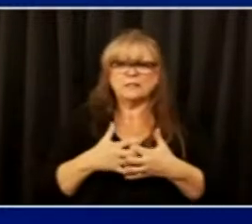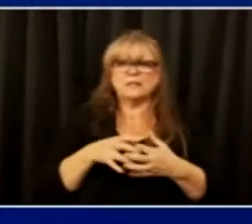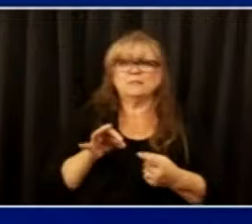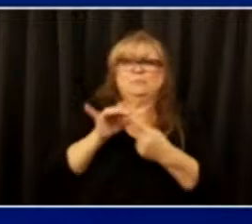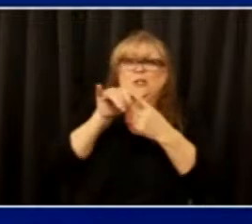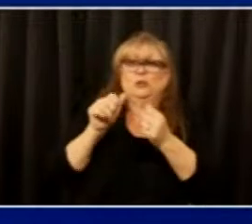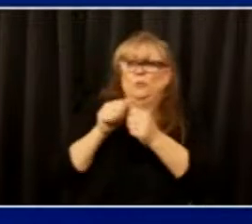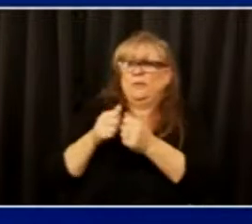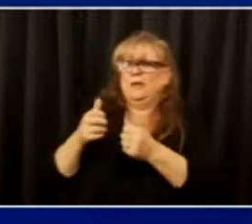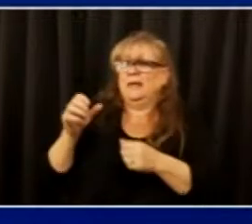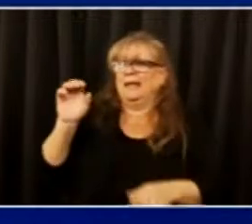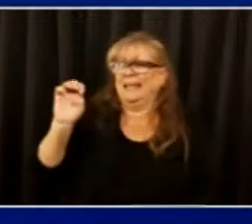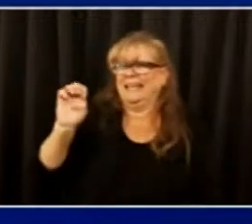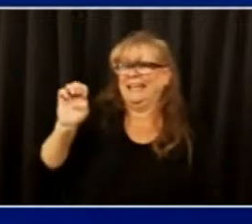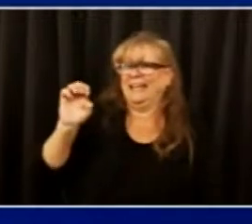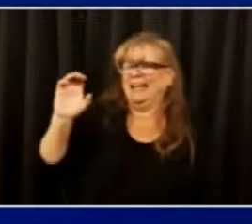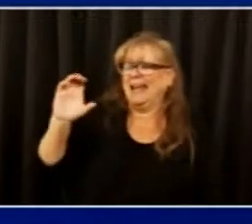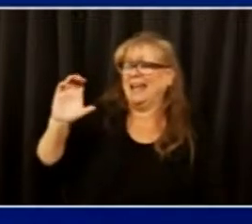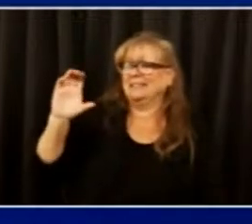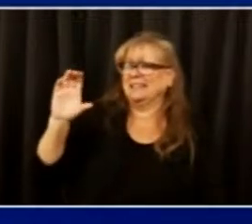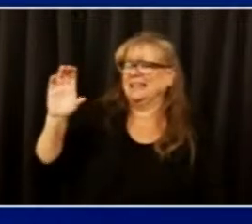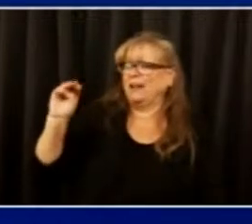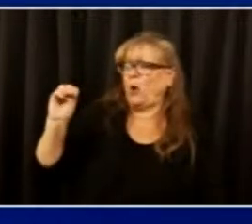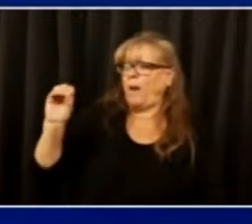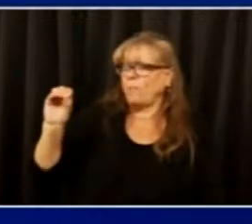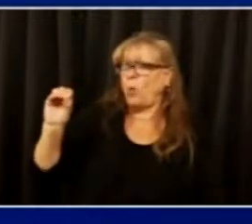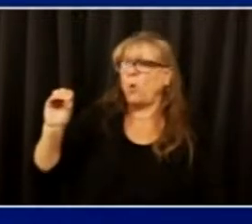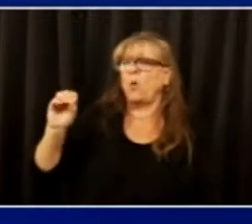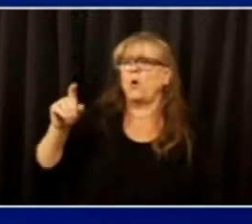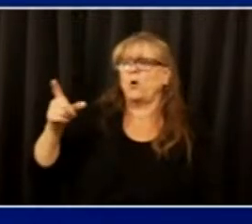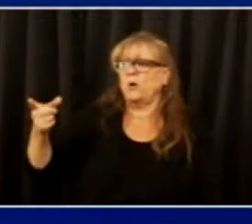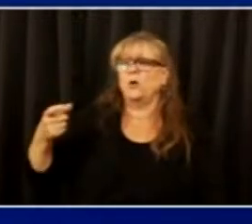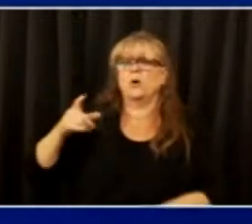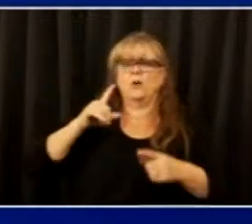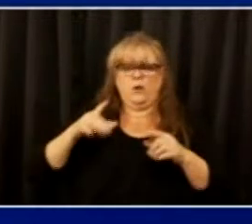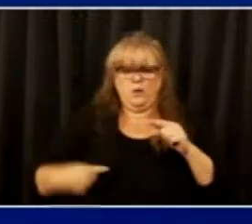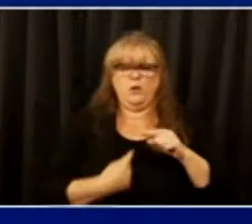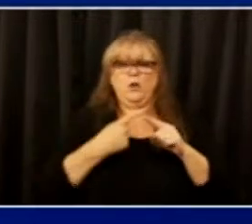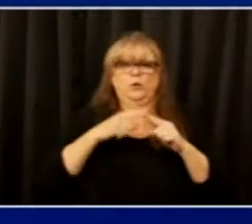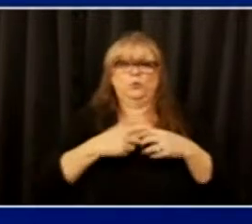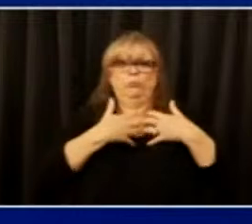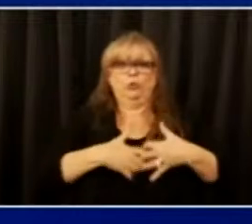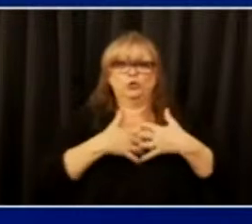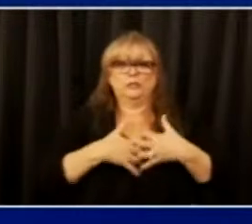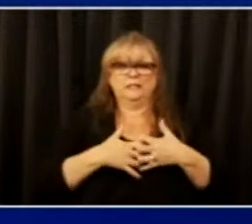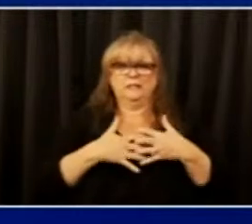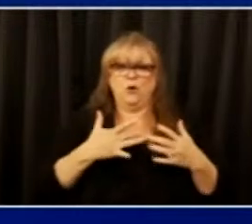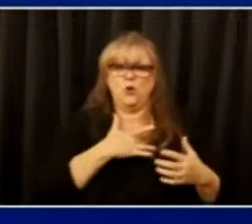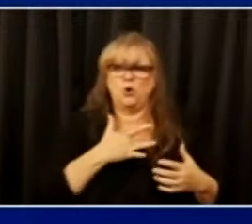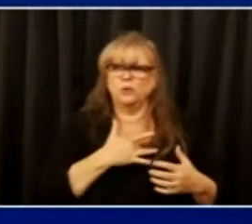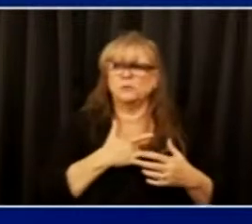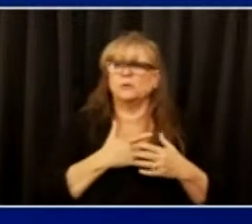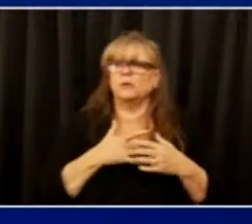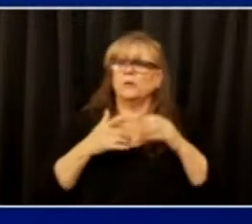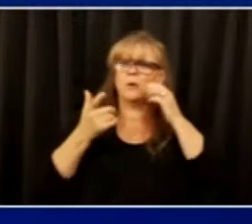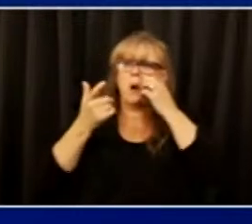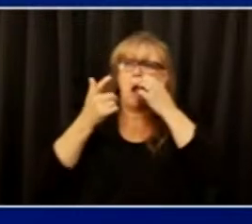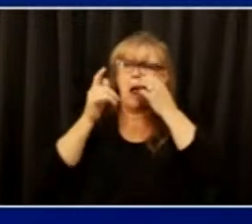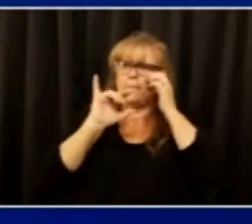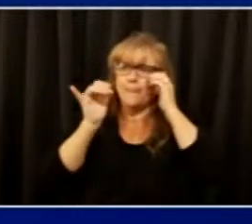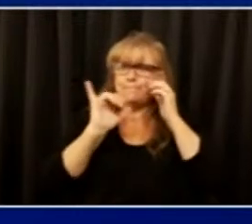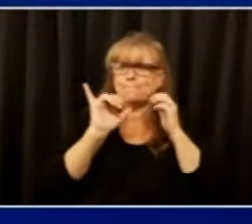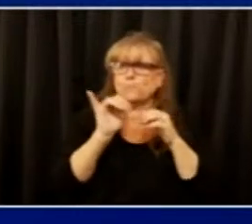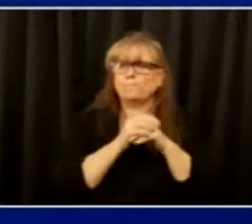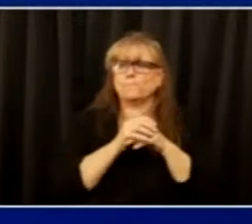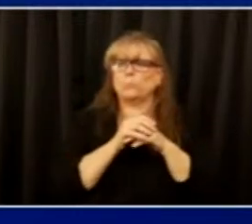ECMO, as well as death. There have also been reports in pregnant women showing an increased risk of things like preeclampsia,